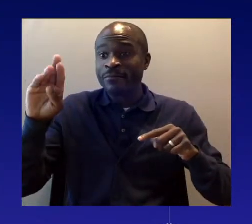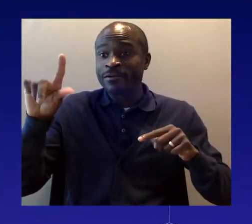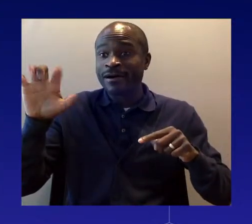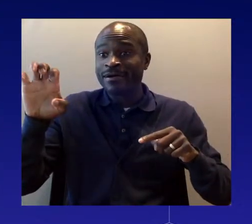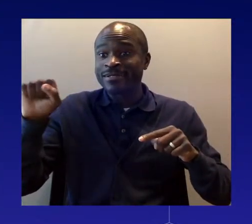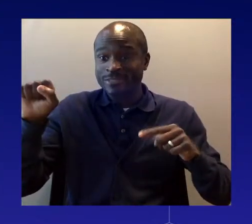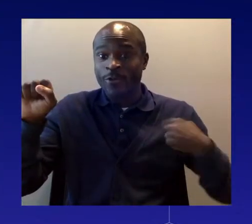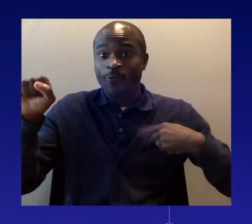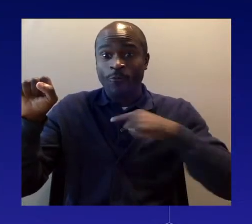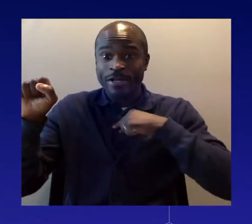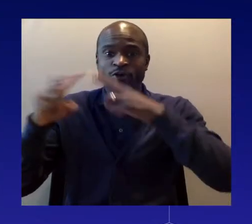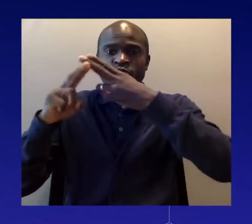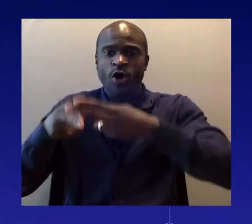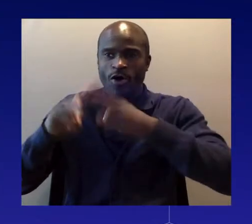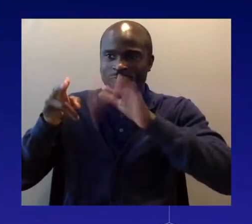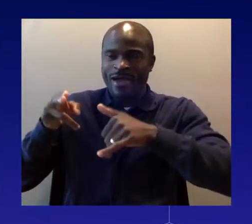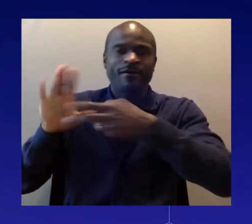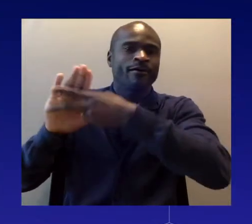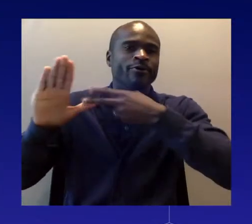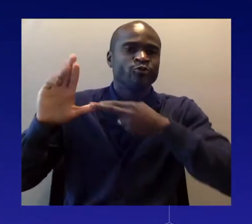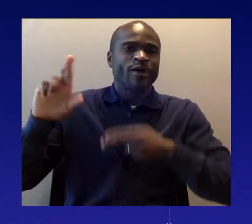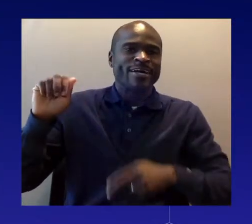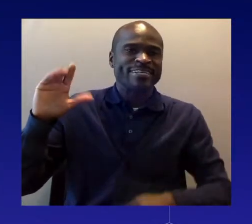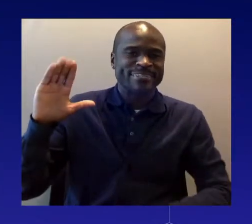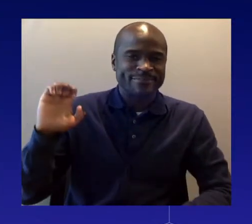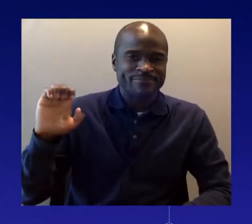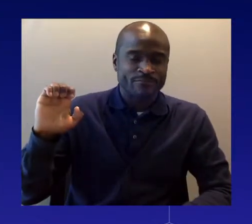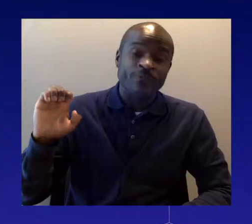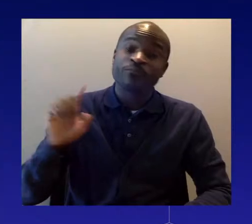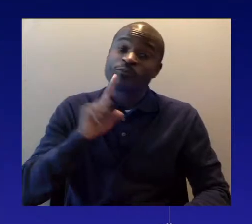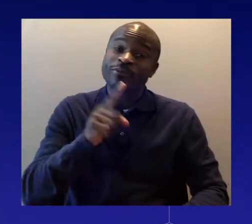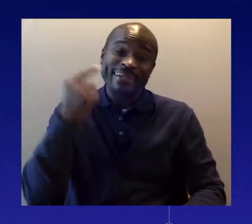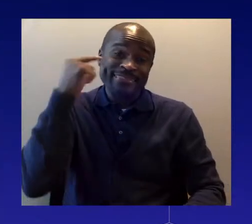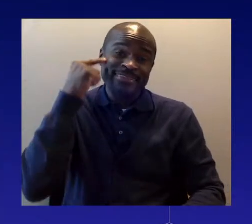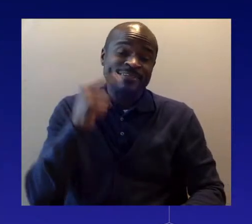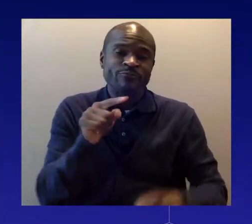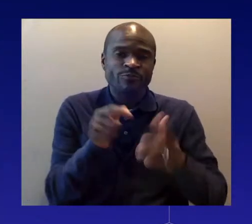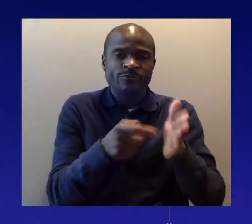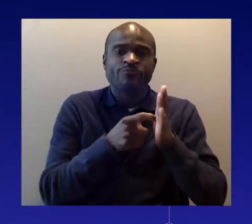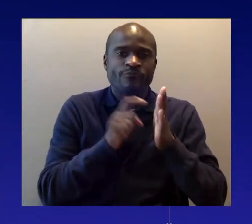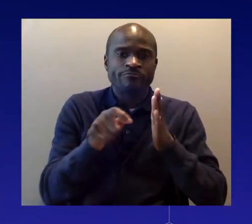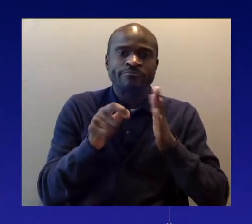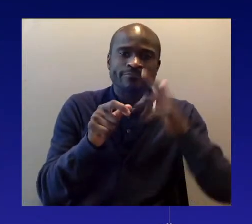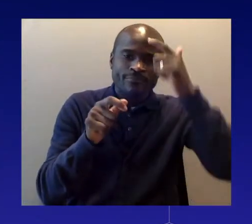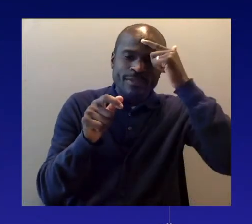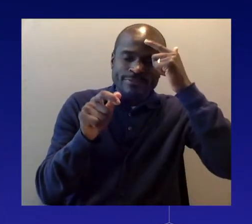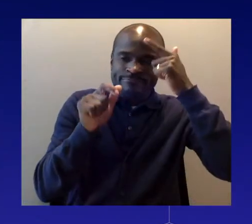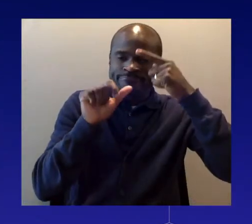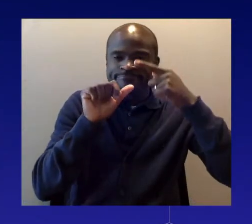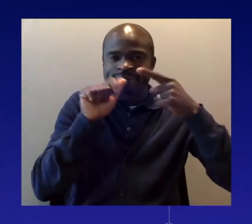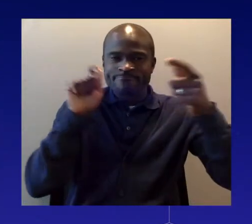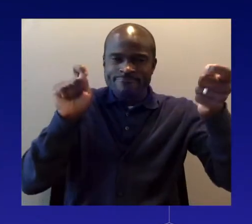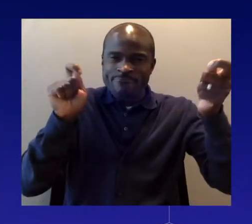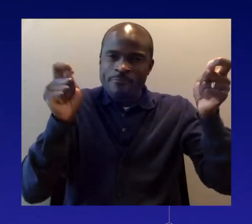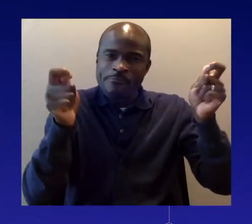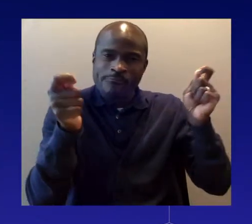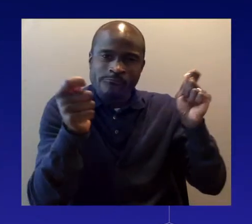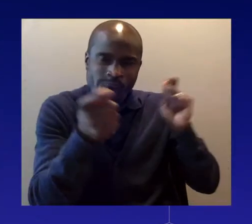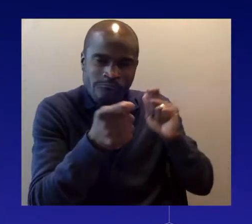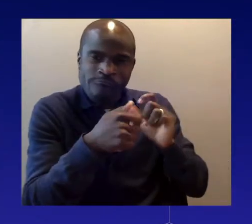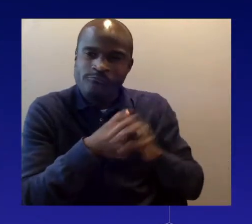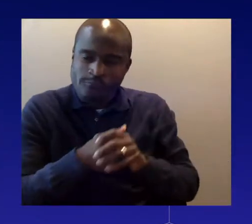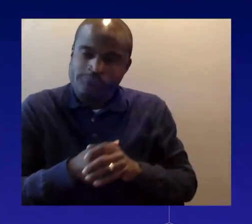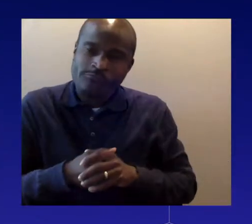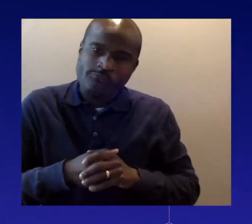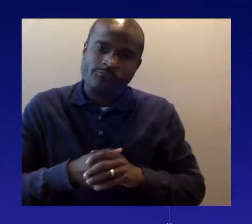almost retraining of the scientific mind, all the brilliant scientific minds that we have. And so that might